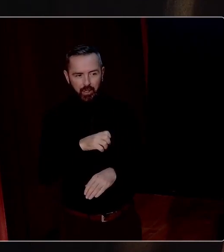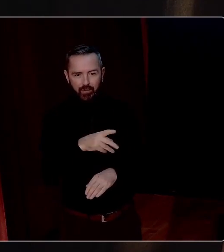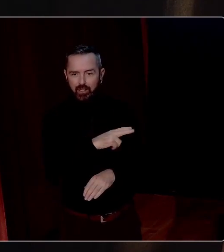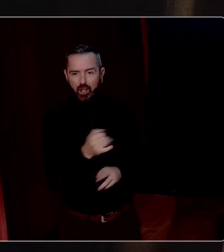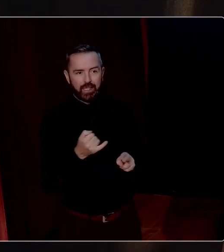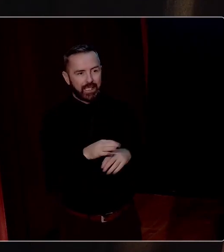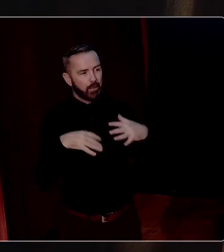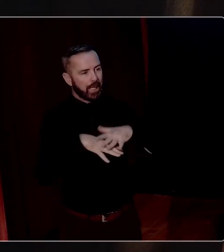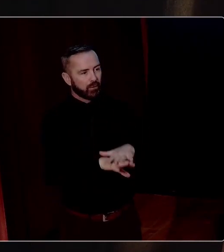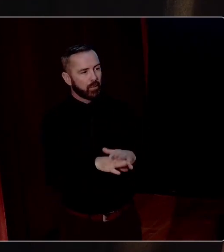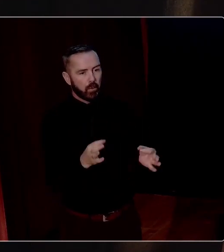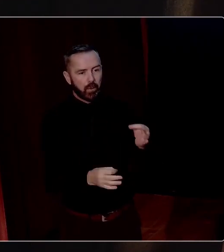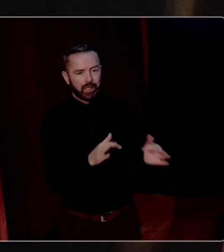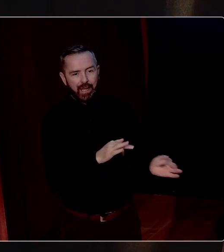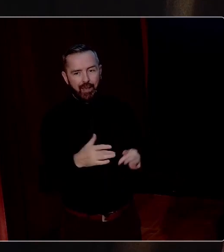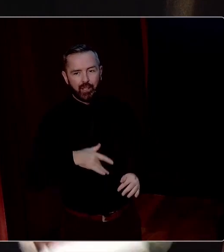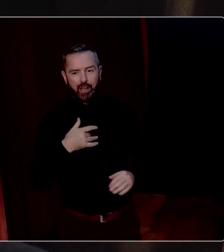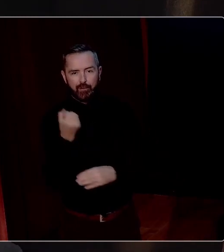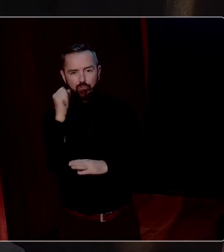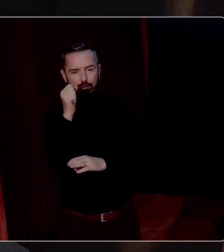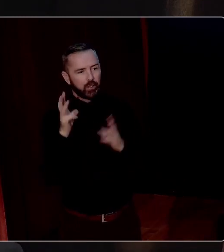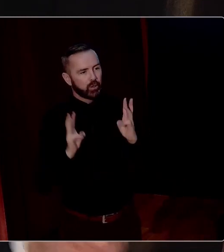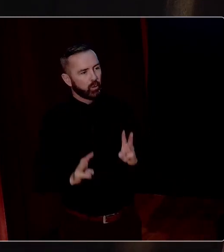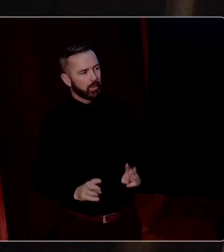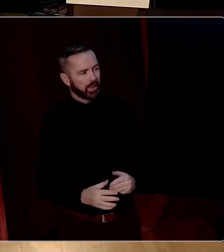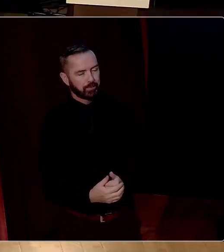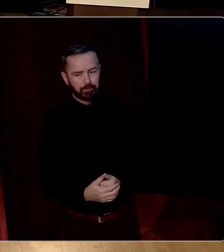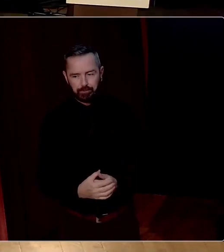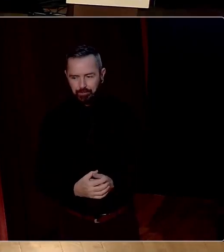Mainstream, the Political Afterlives of Revolutionary Women.